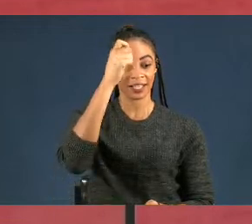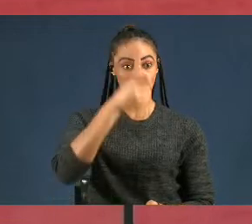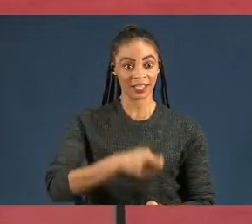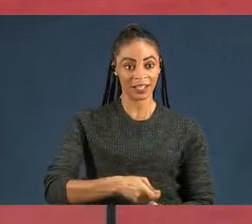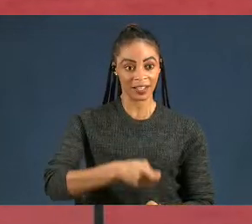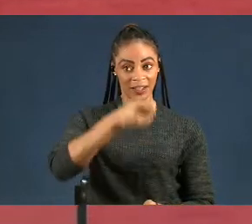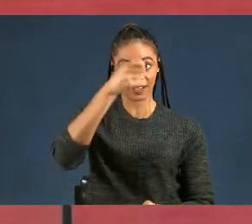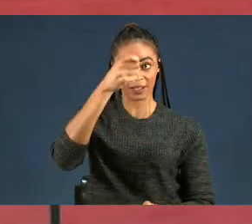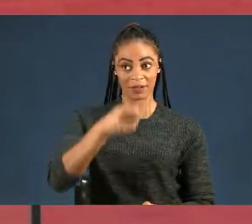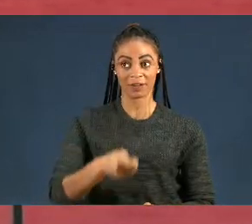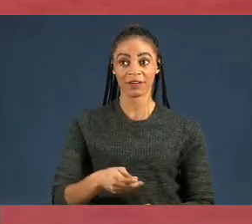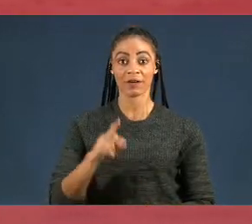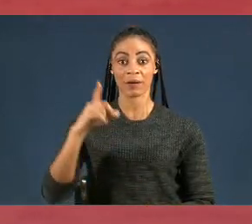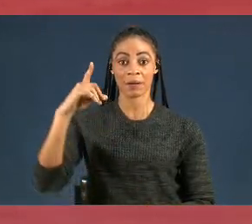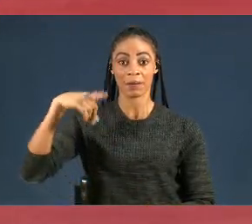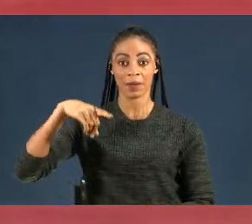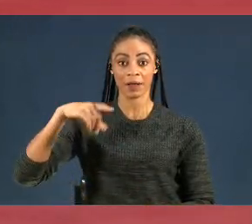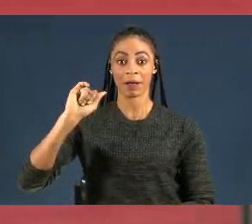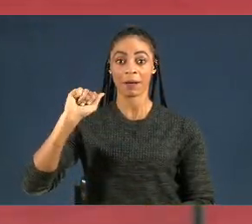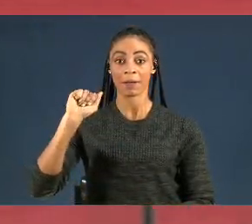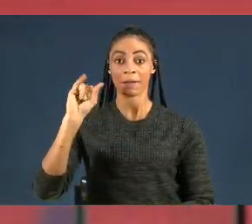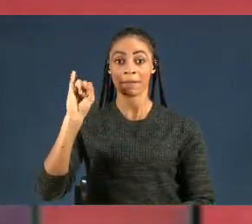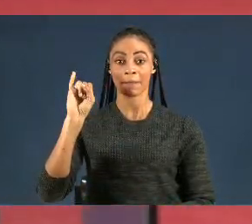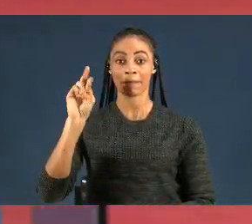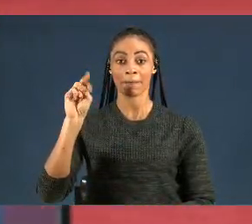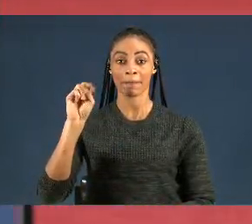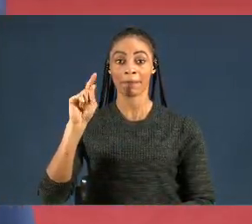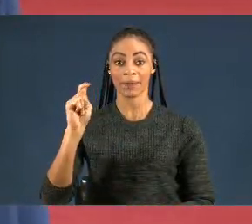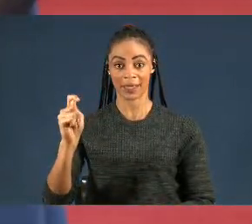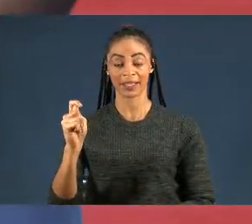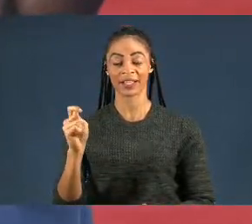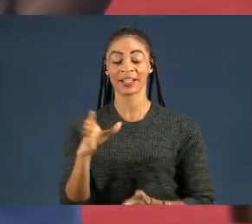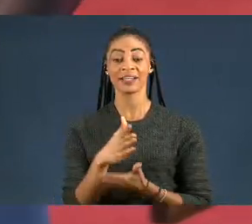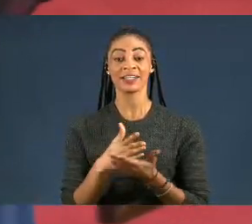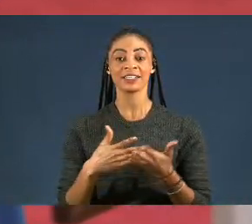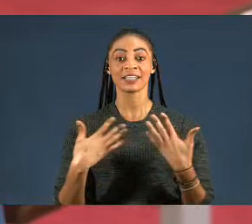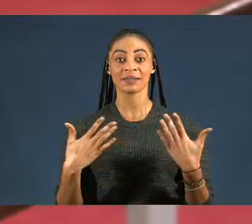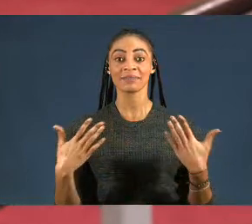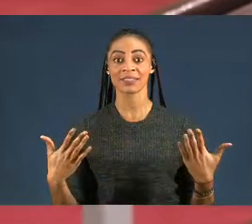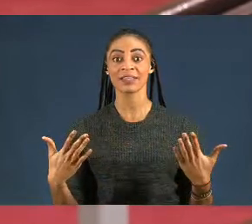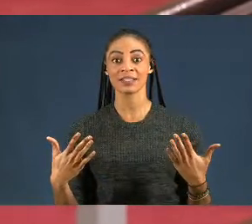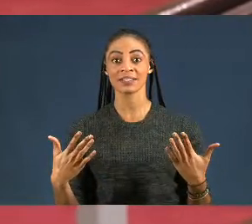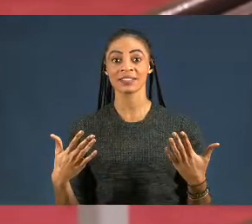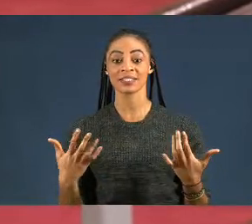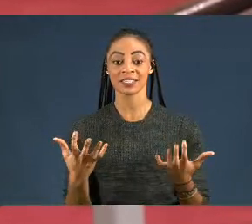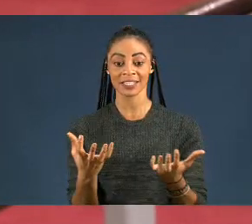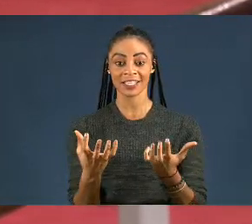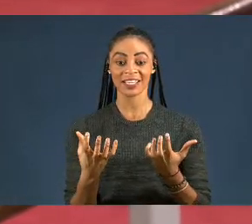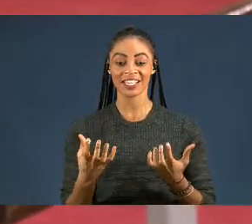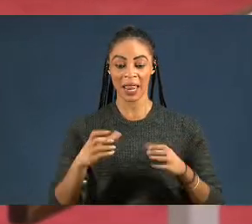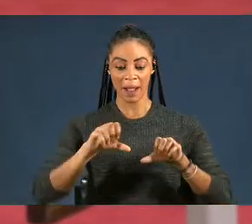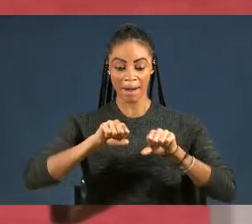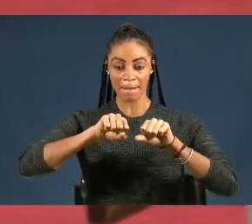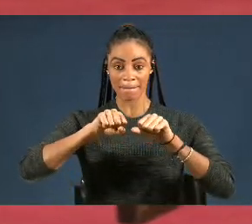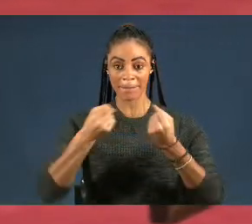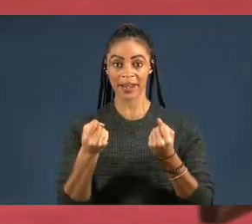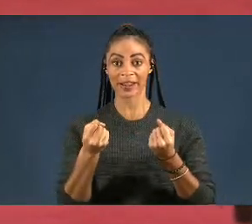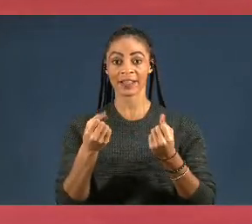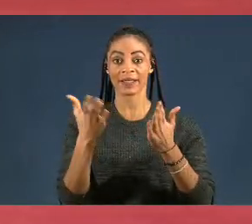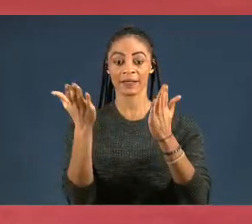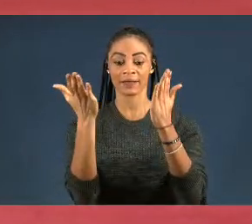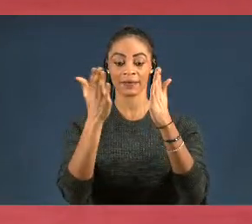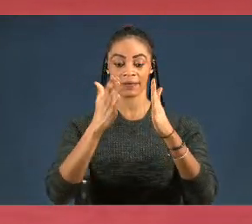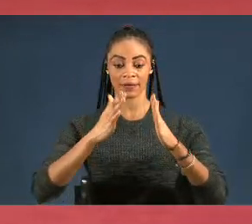things need the breaking of an alabaster jar. Some of